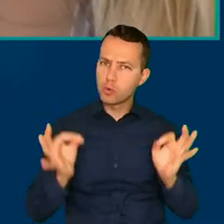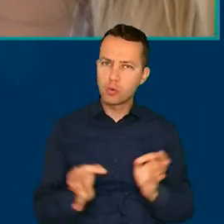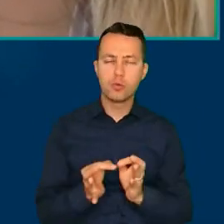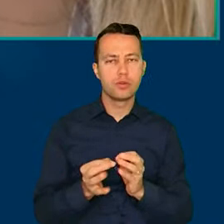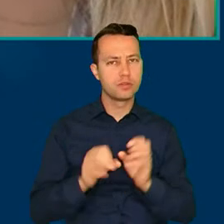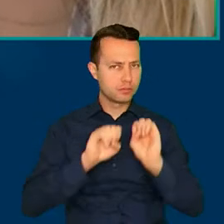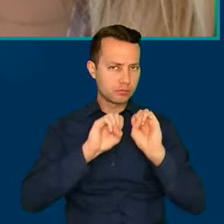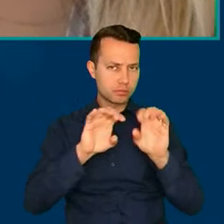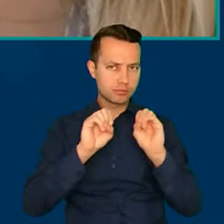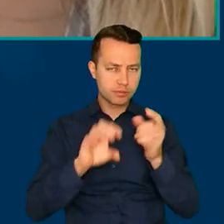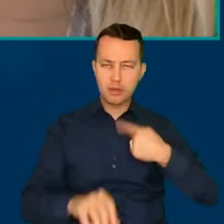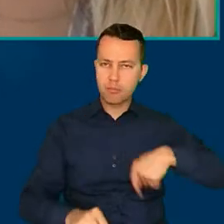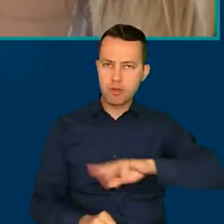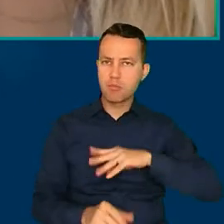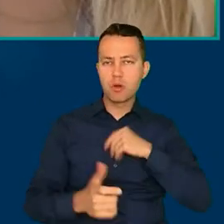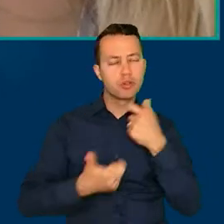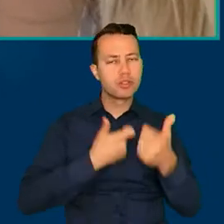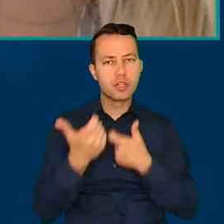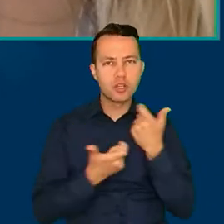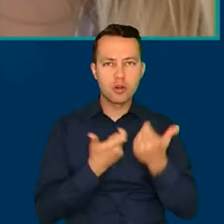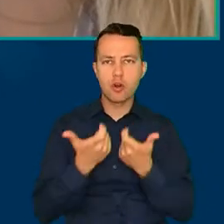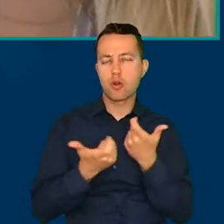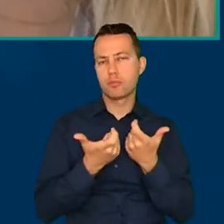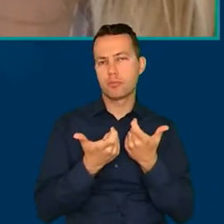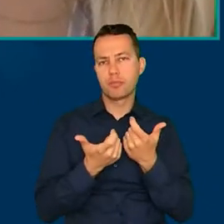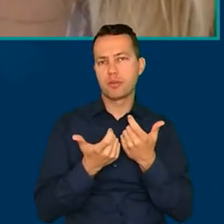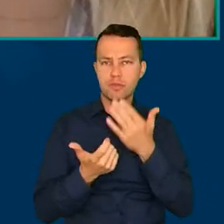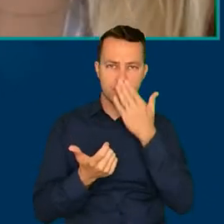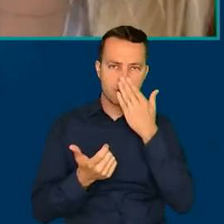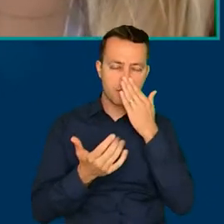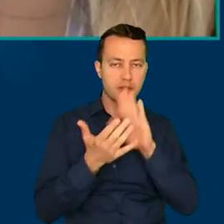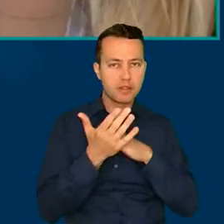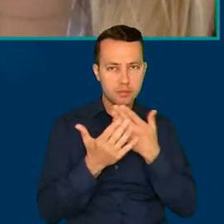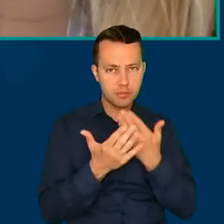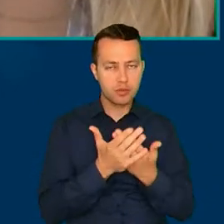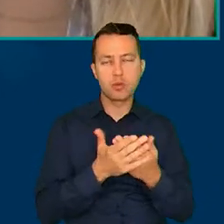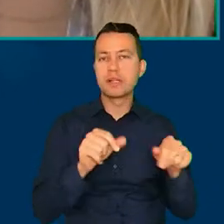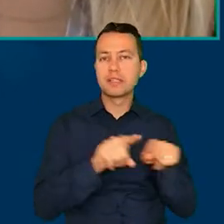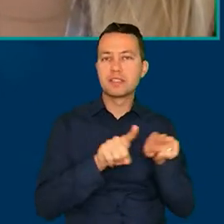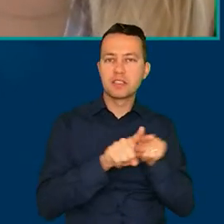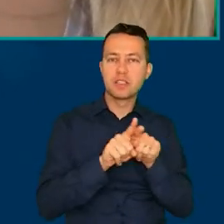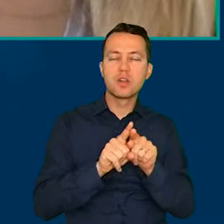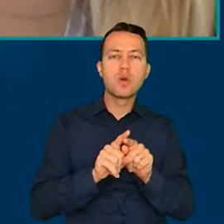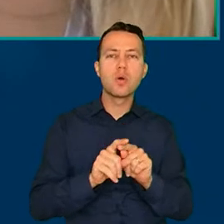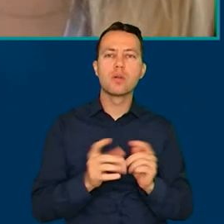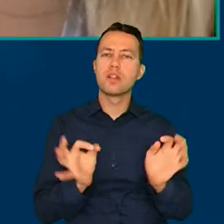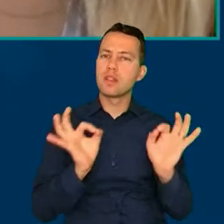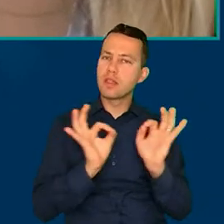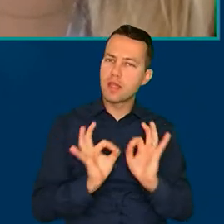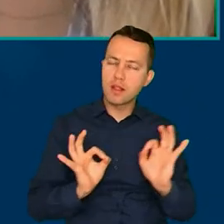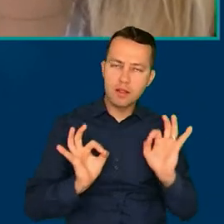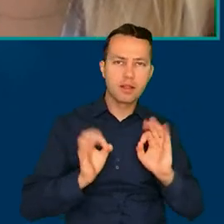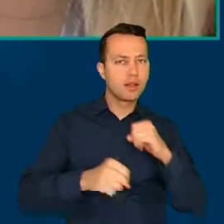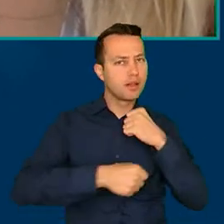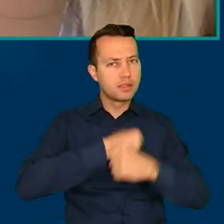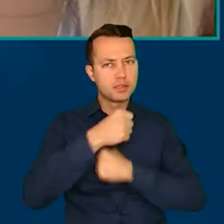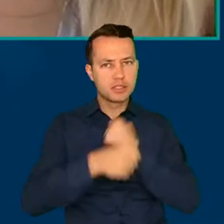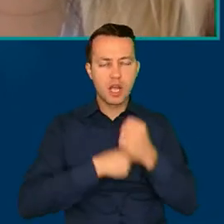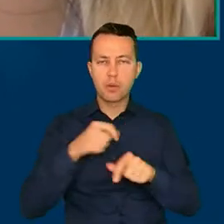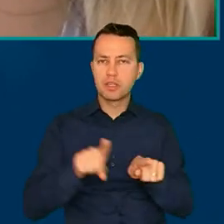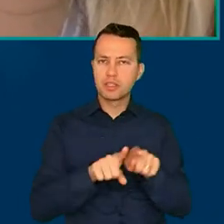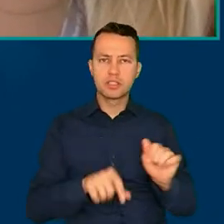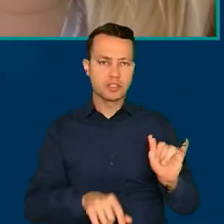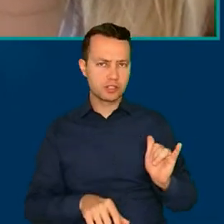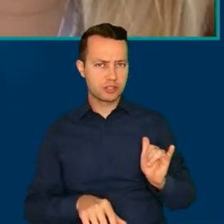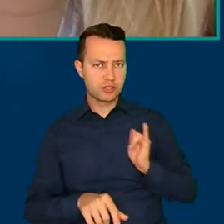to prevent and mitigate them, to integrate these expectations across their operations. Because due diligence processes will look